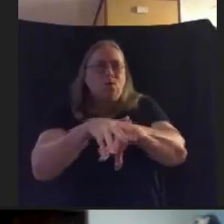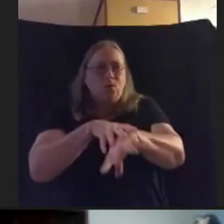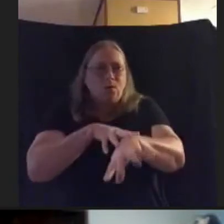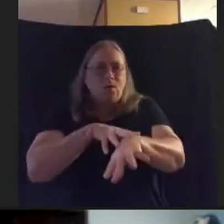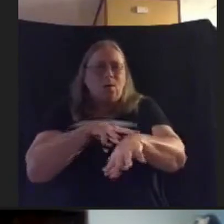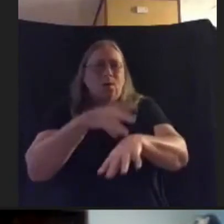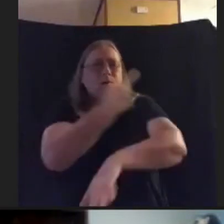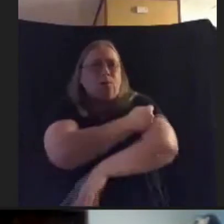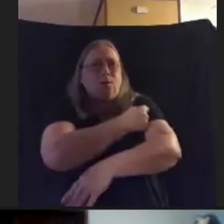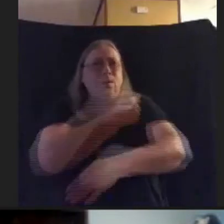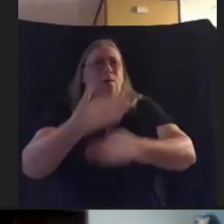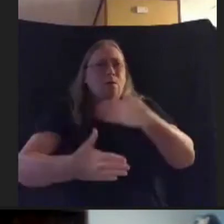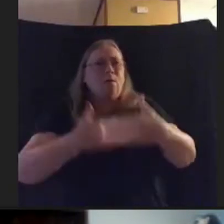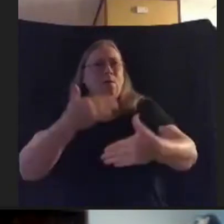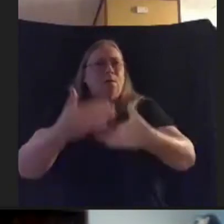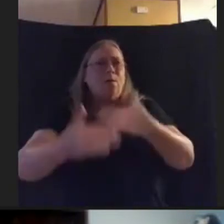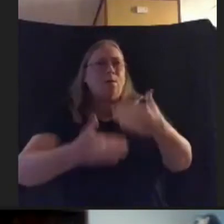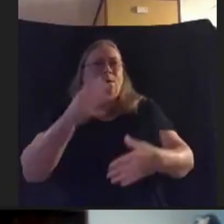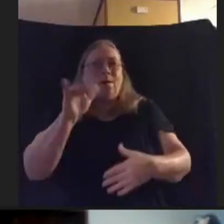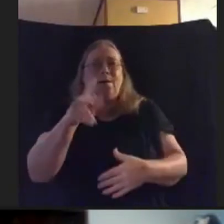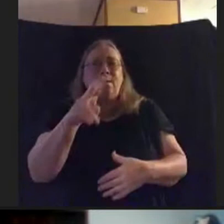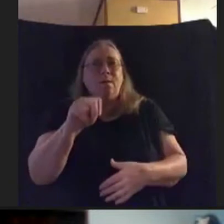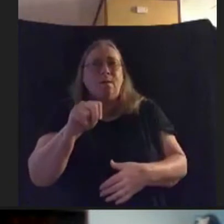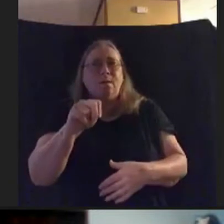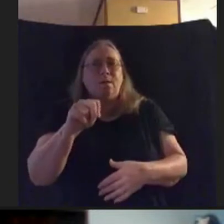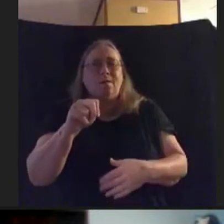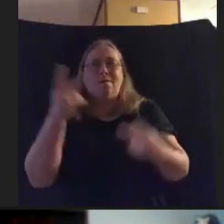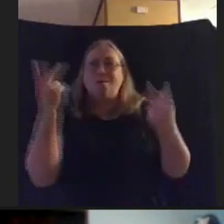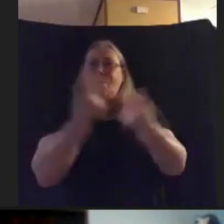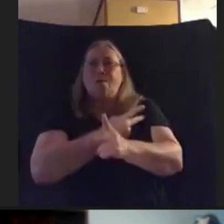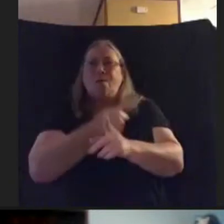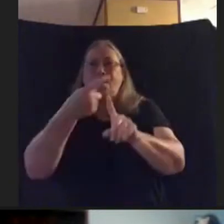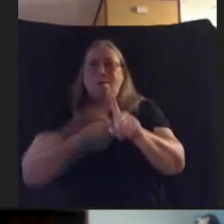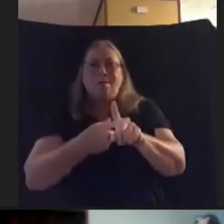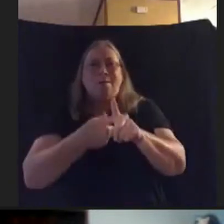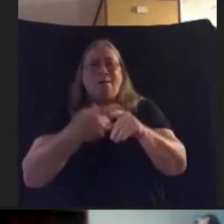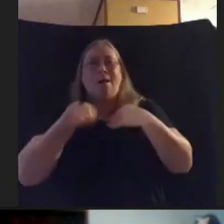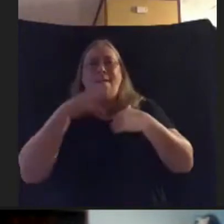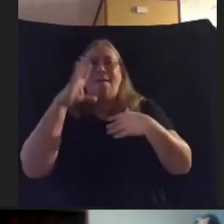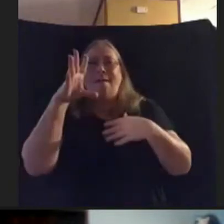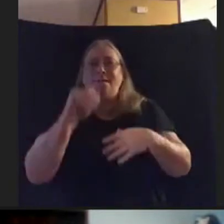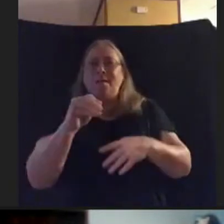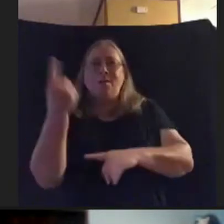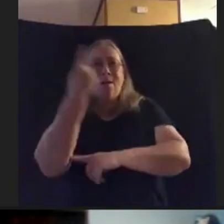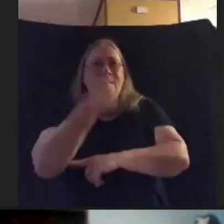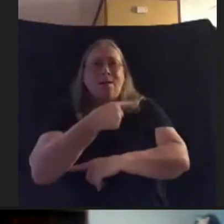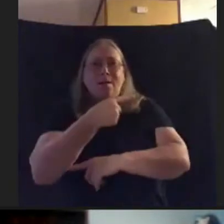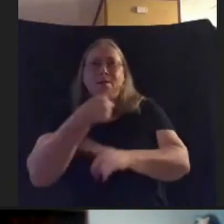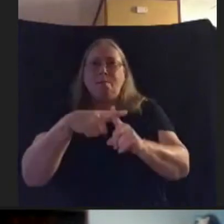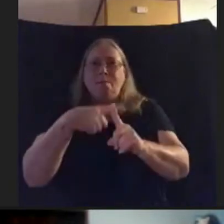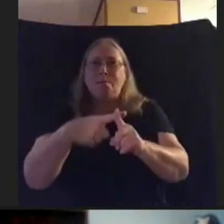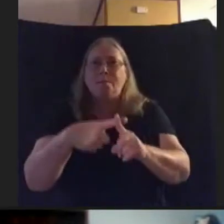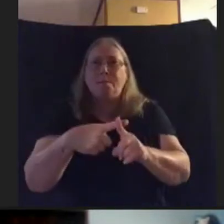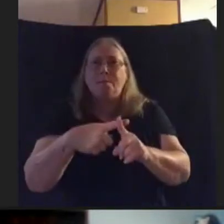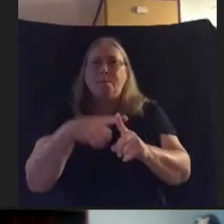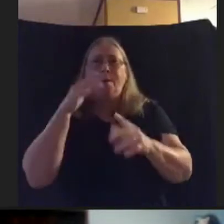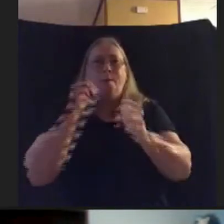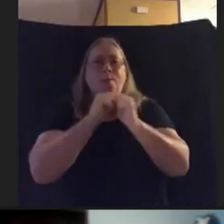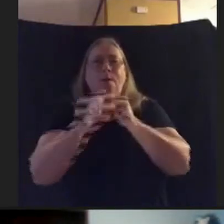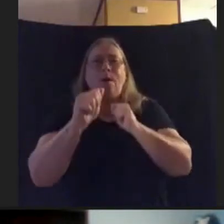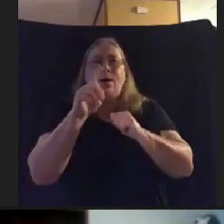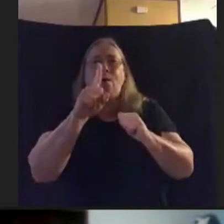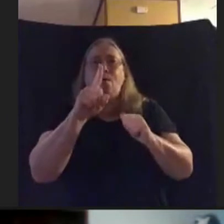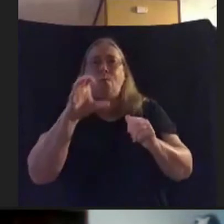shipment? January has been our worst month. We have 50 cases reported today and have passed the 100 mark in